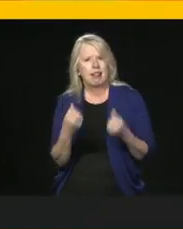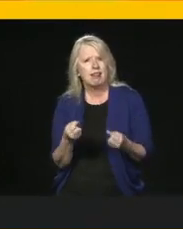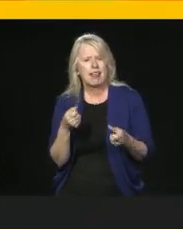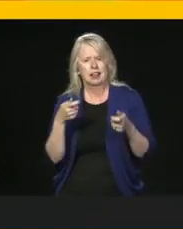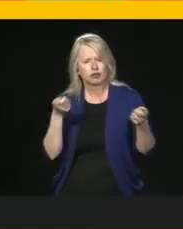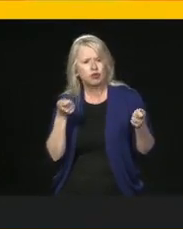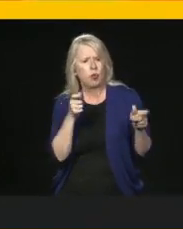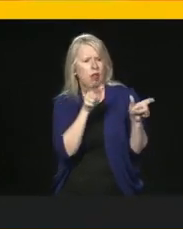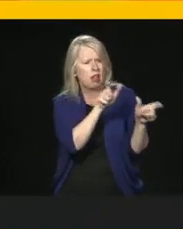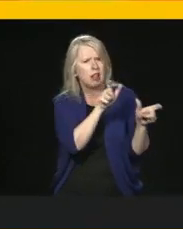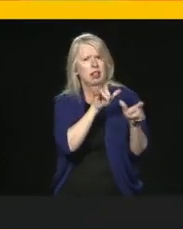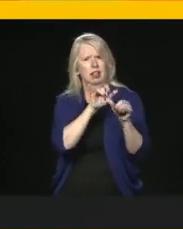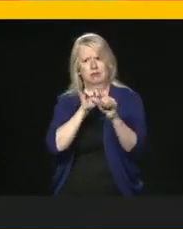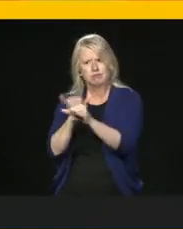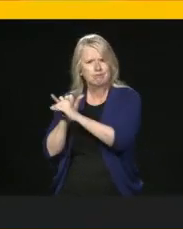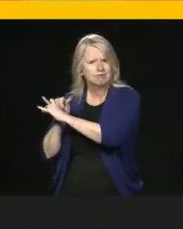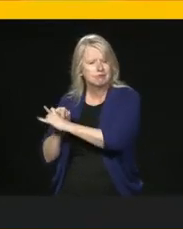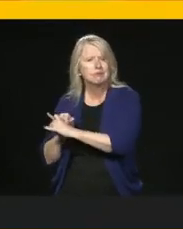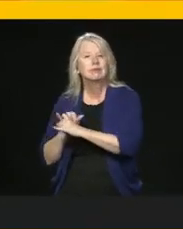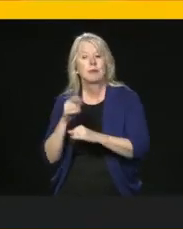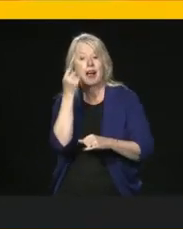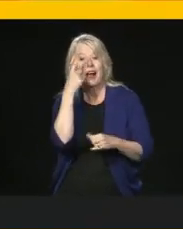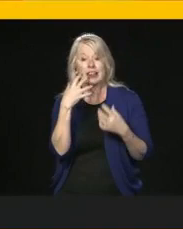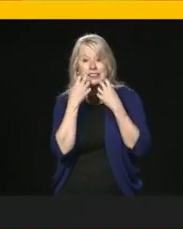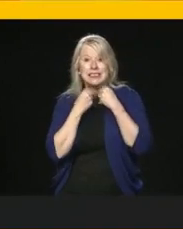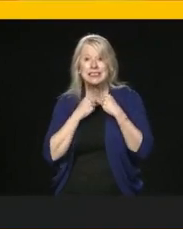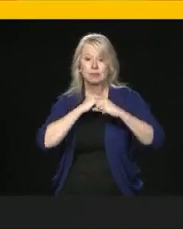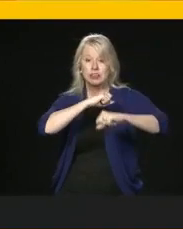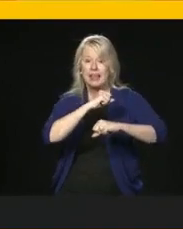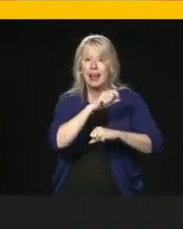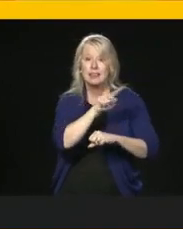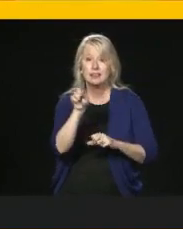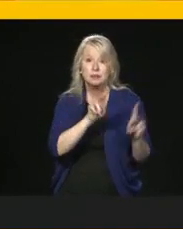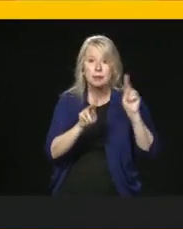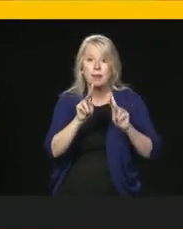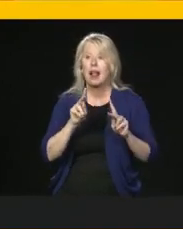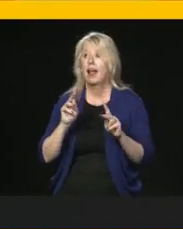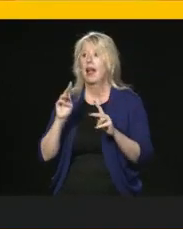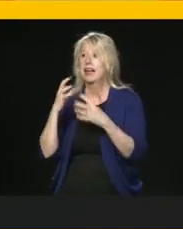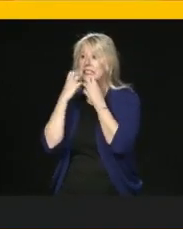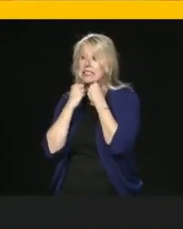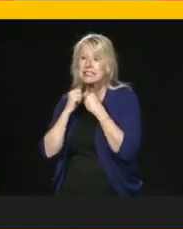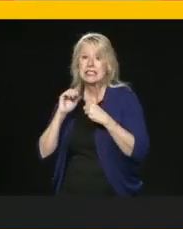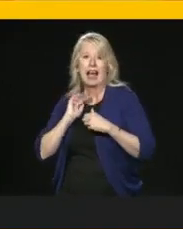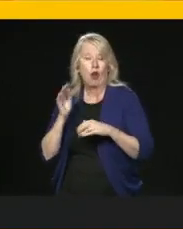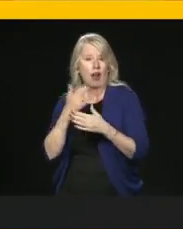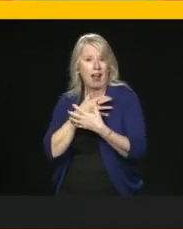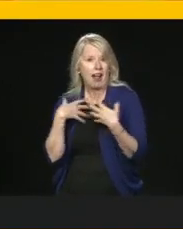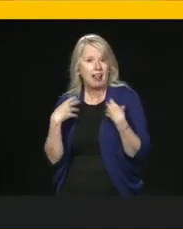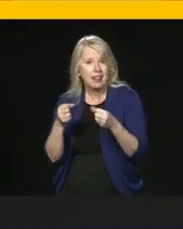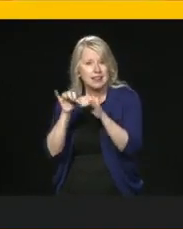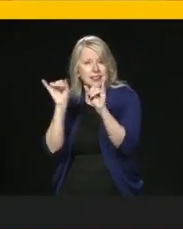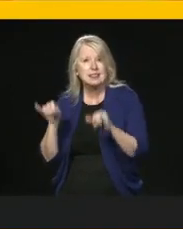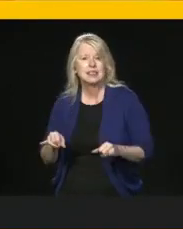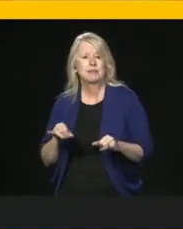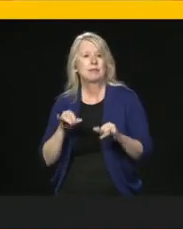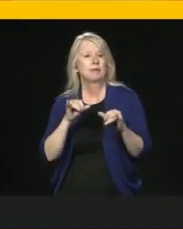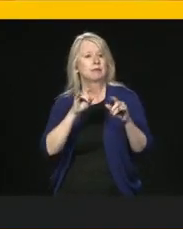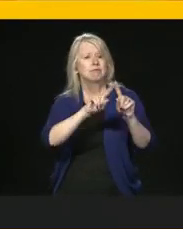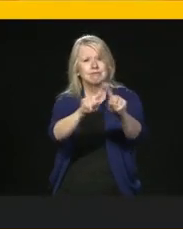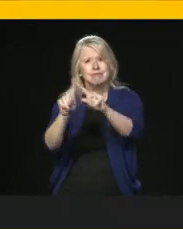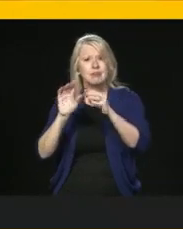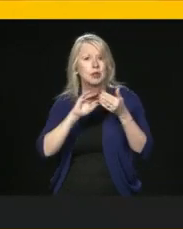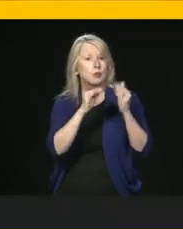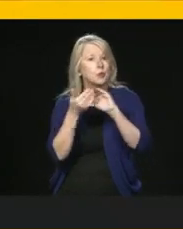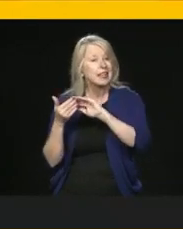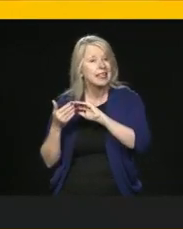these populations, as well as our health system and all of our communities, we must slow community spread